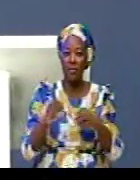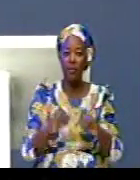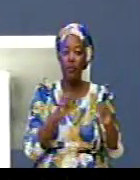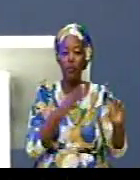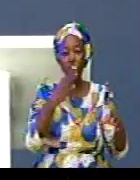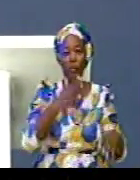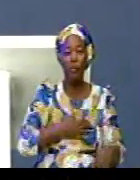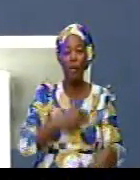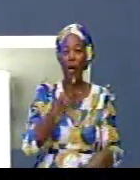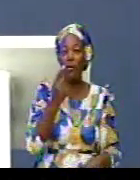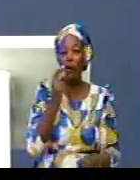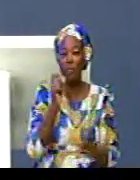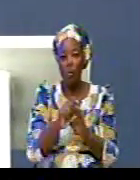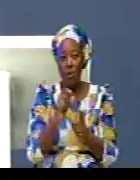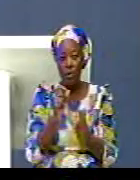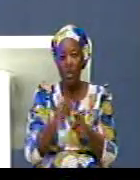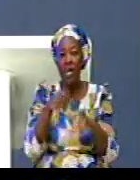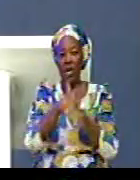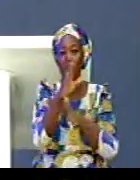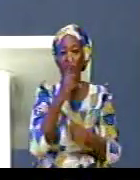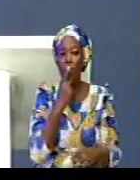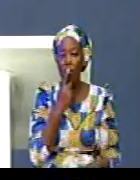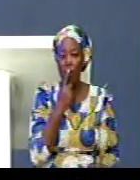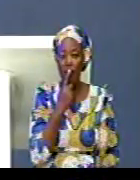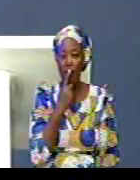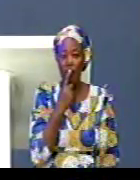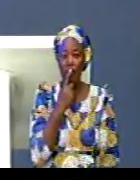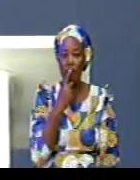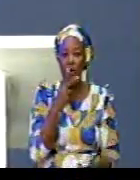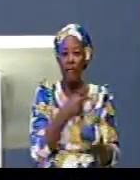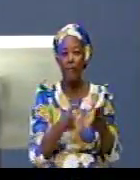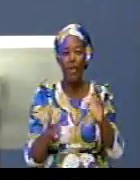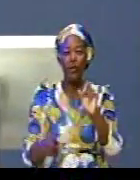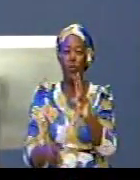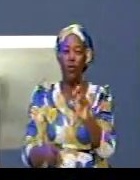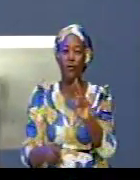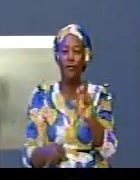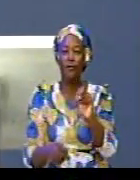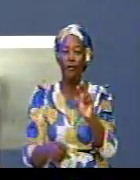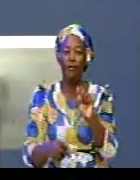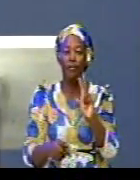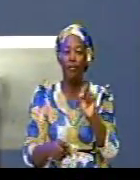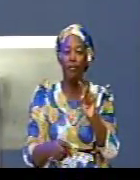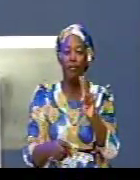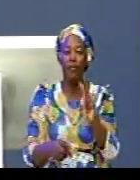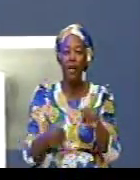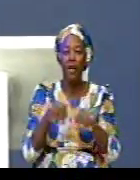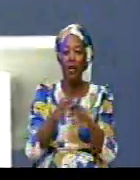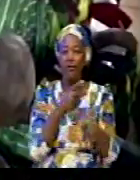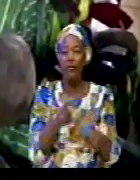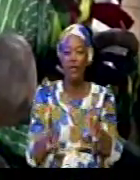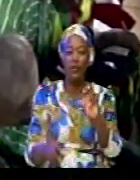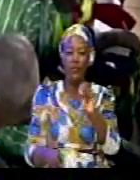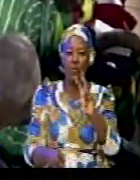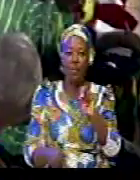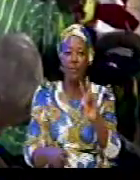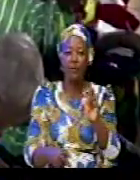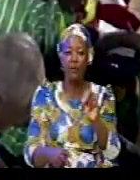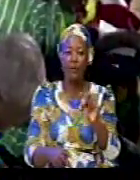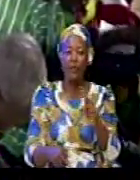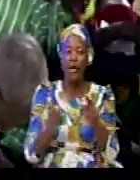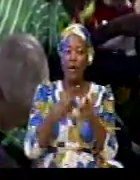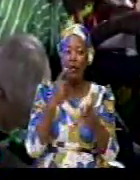supernatural word. I have put my words in thy mouth. Verse